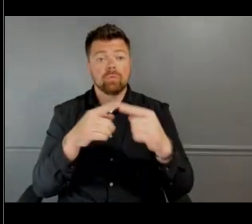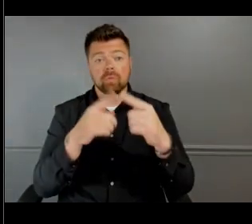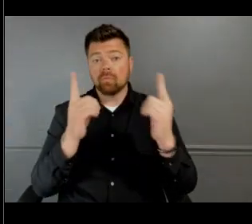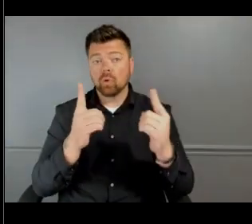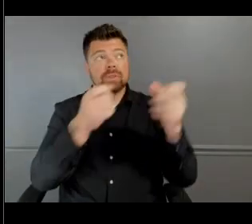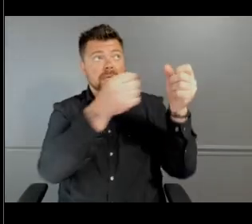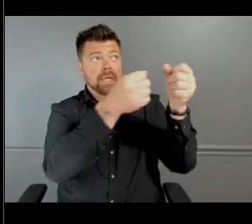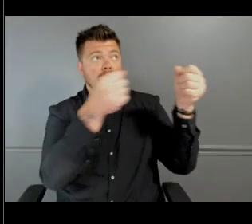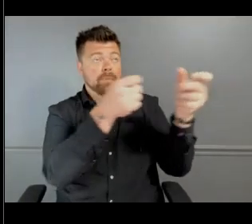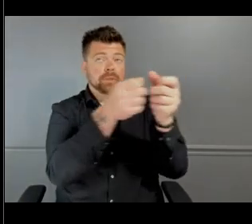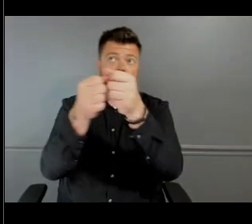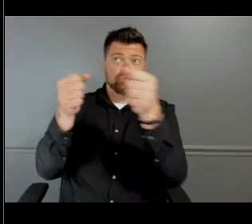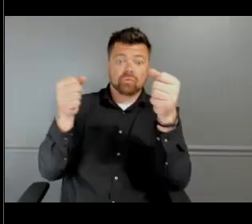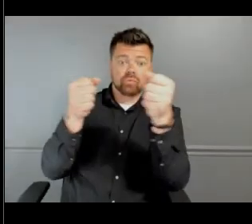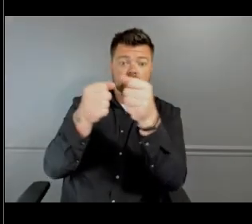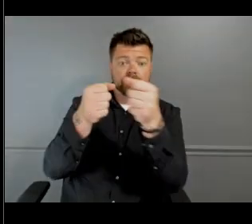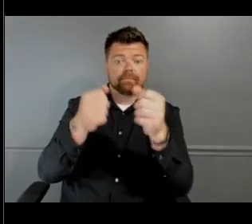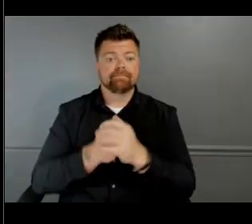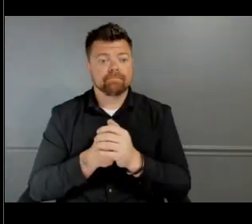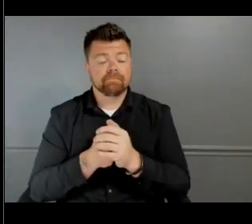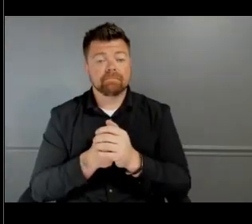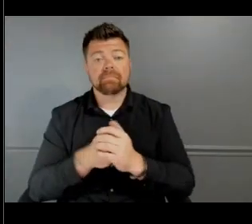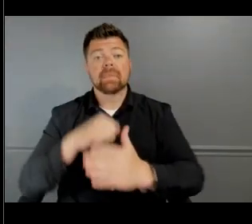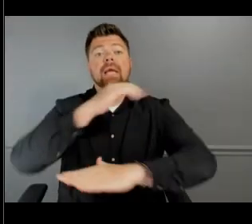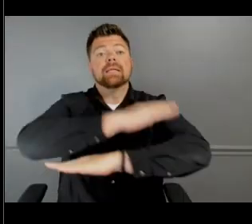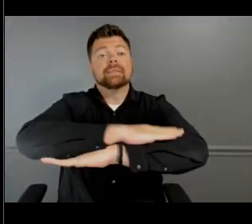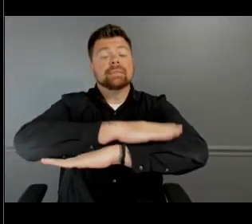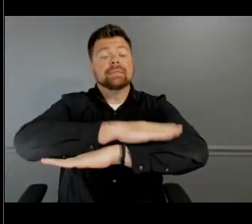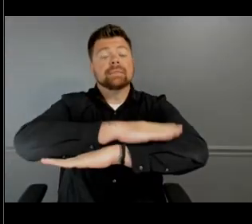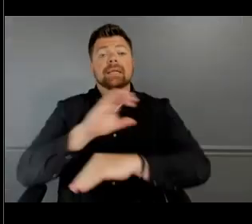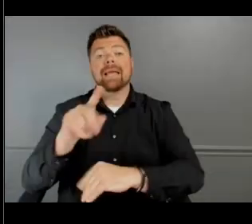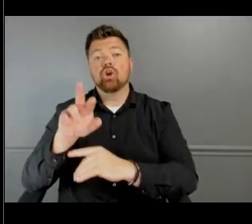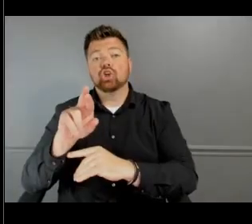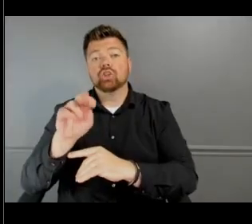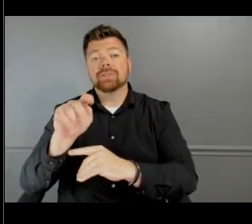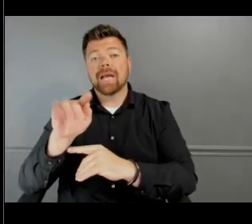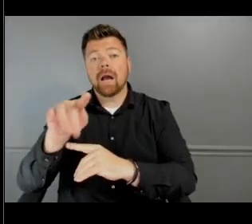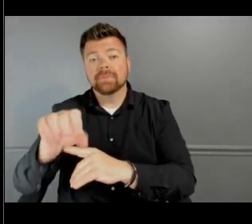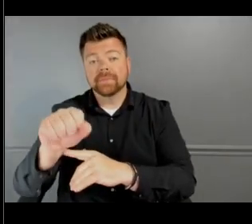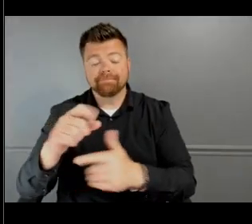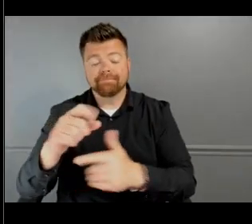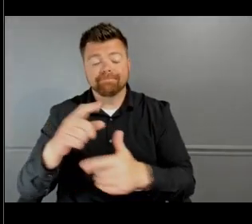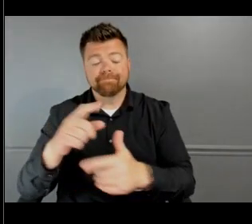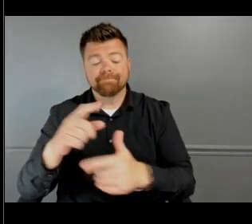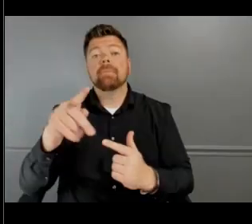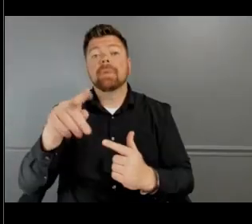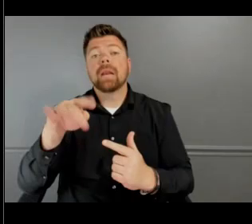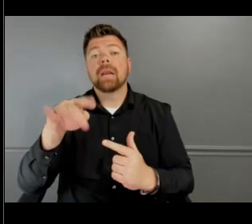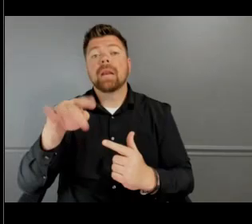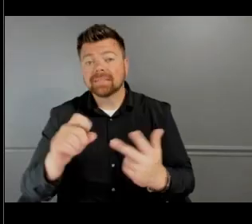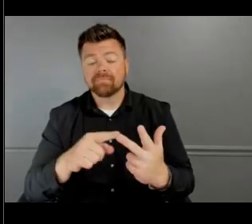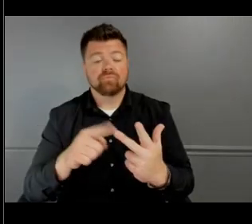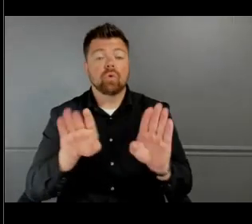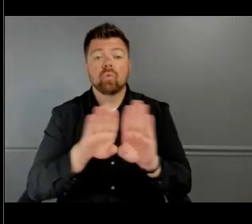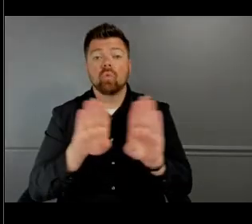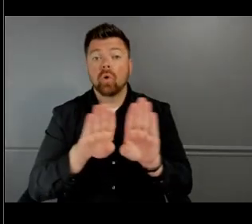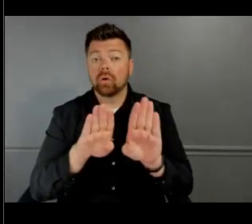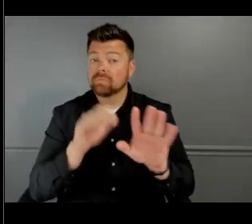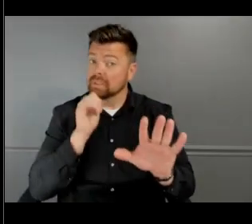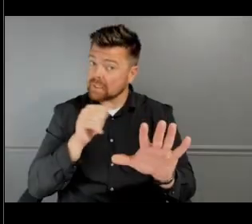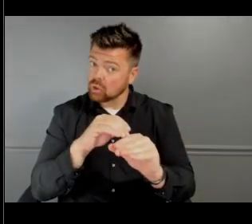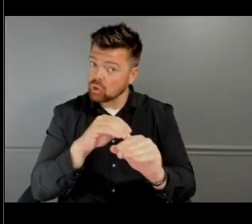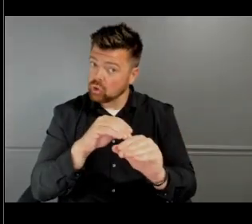opposing cabinets, countertops, appliances, or walls, and this does not